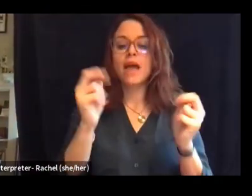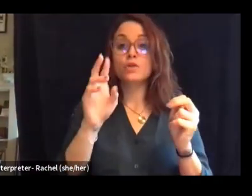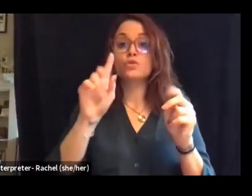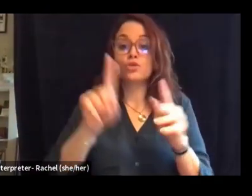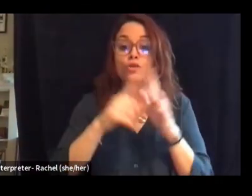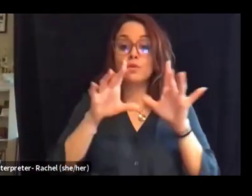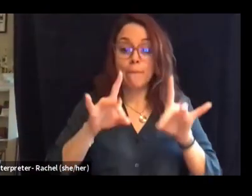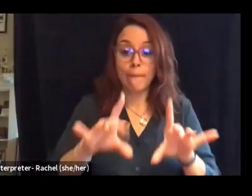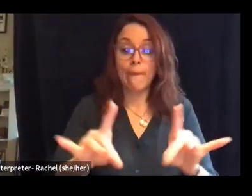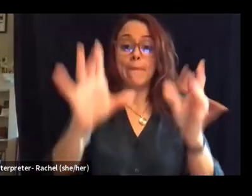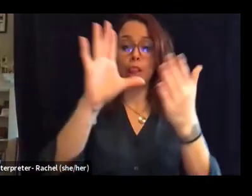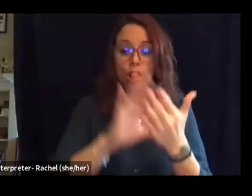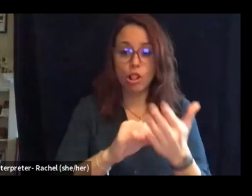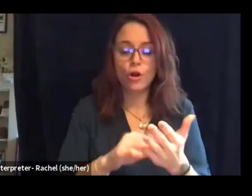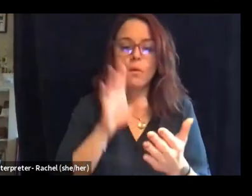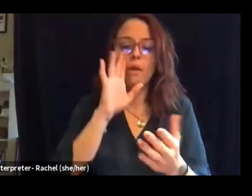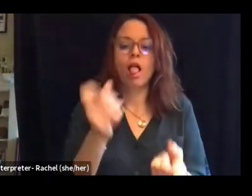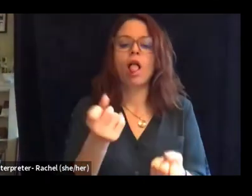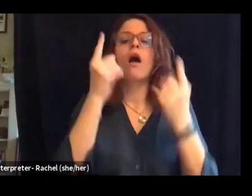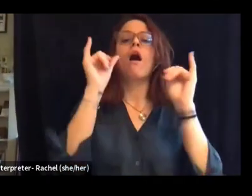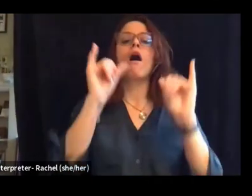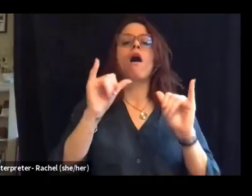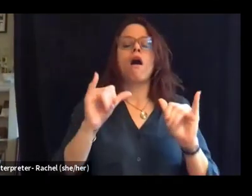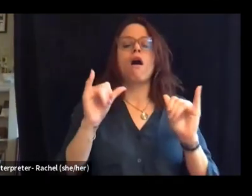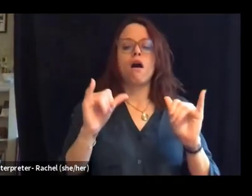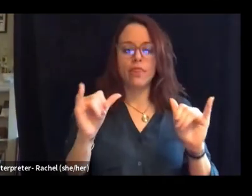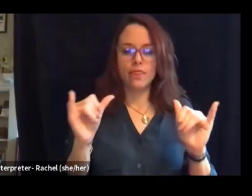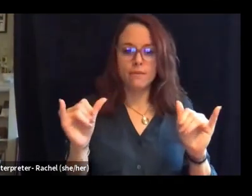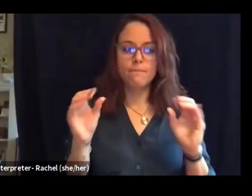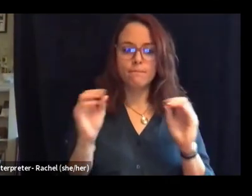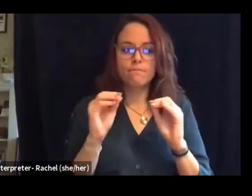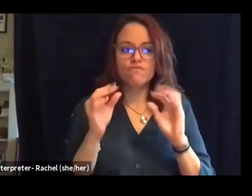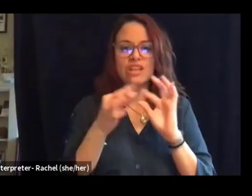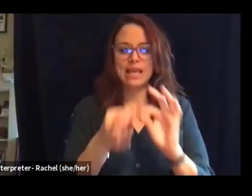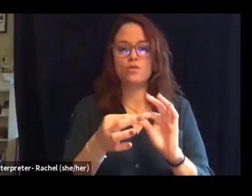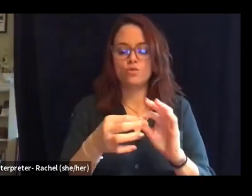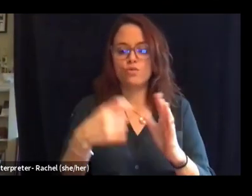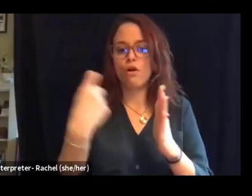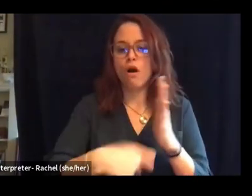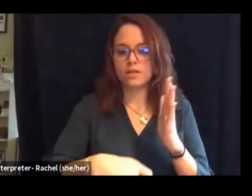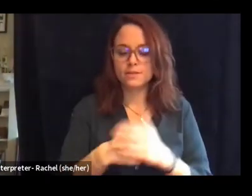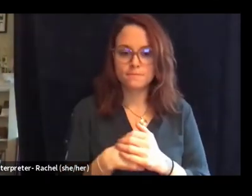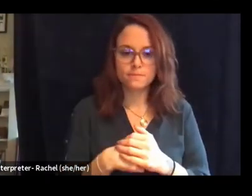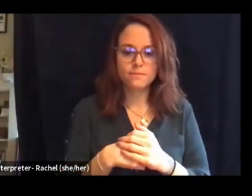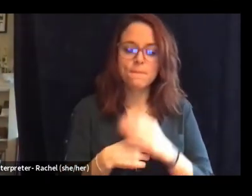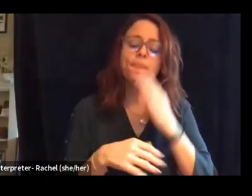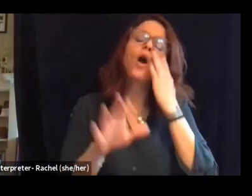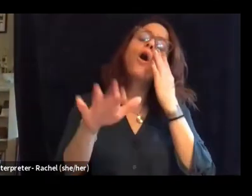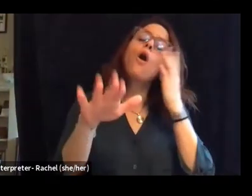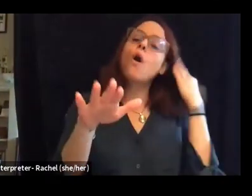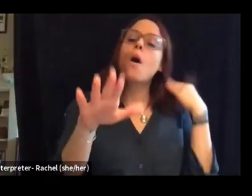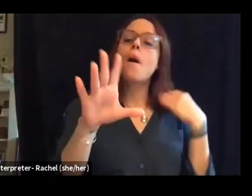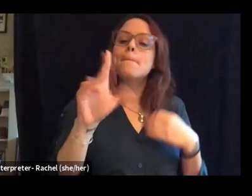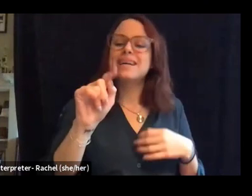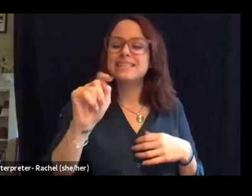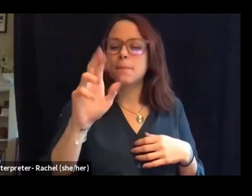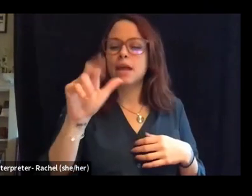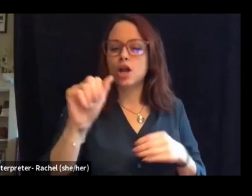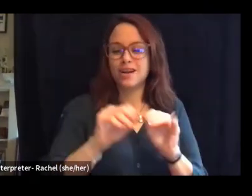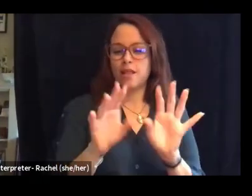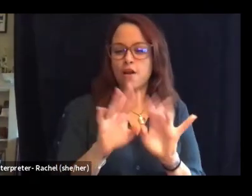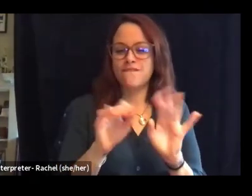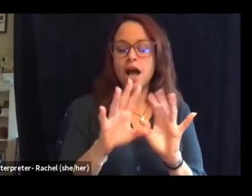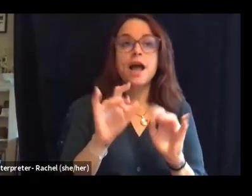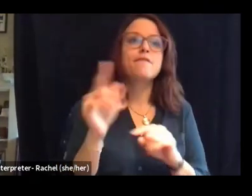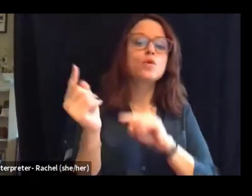business. He was asking more along the lines for like what you expect to pay for marketing services. Like if you went to a marketing